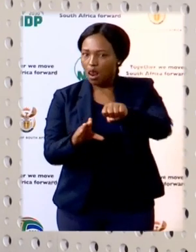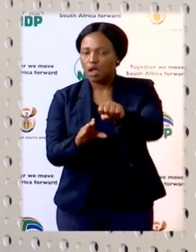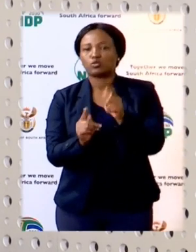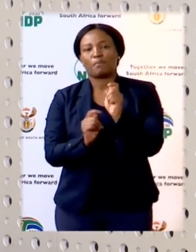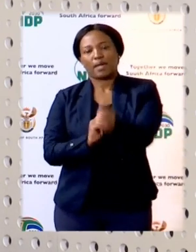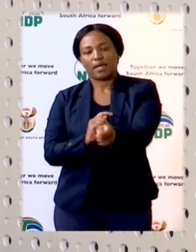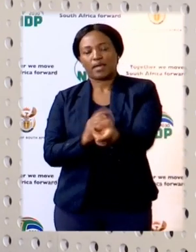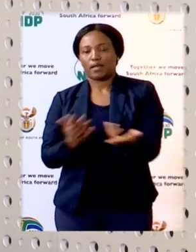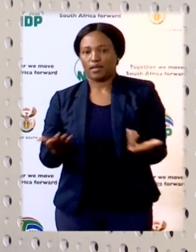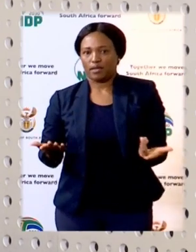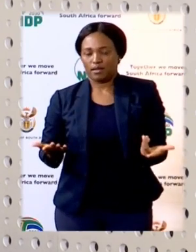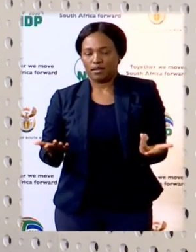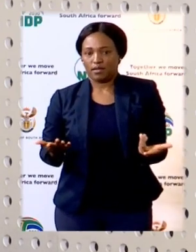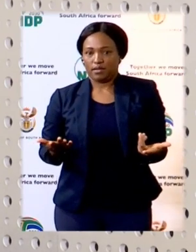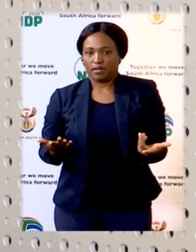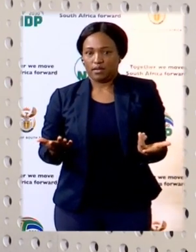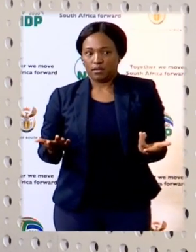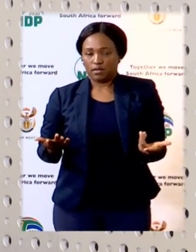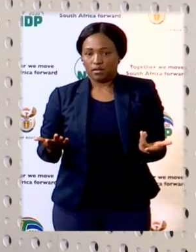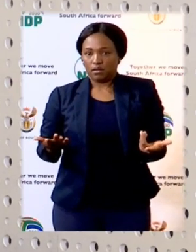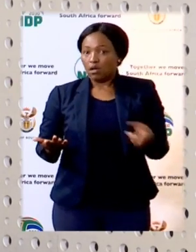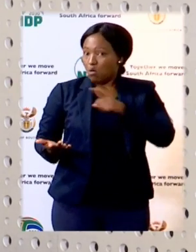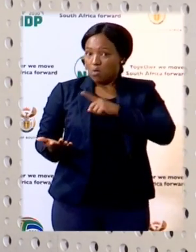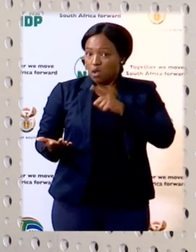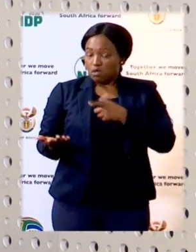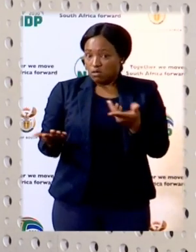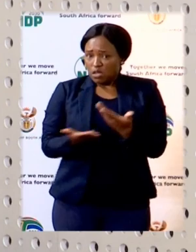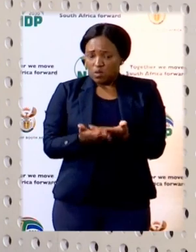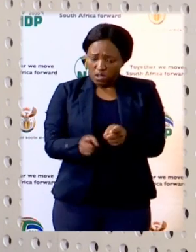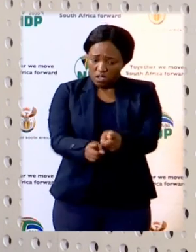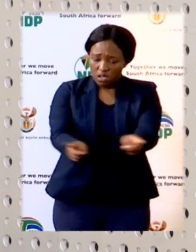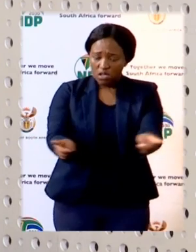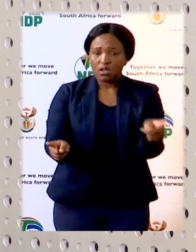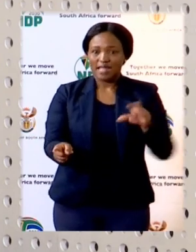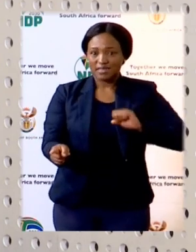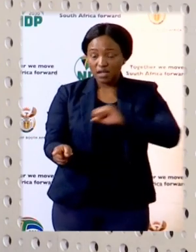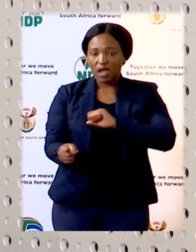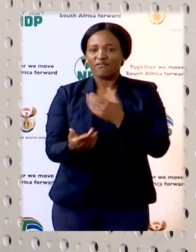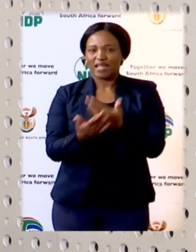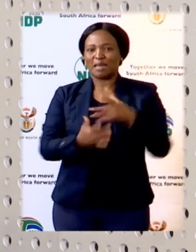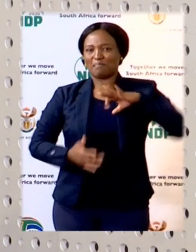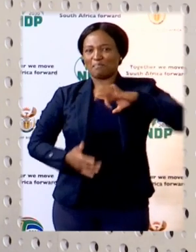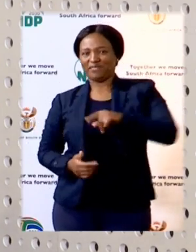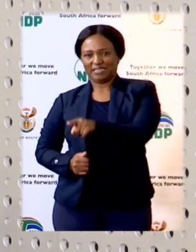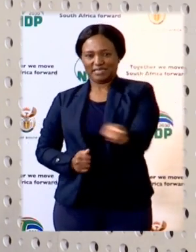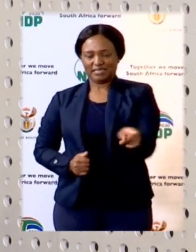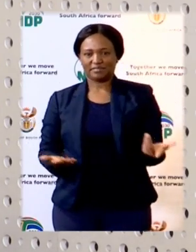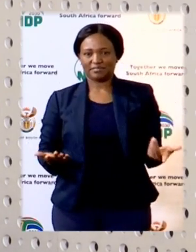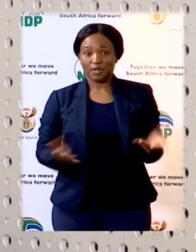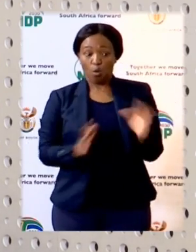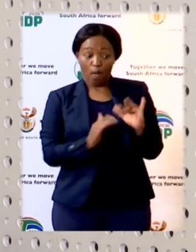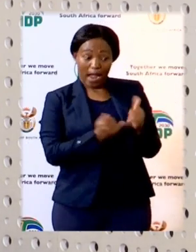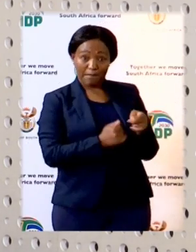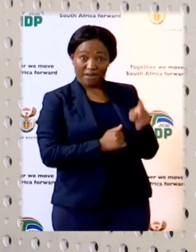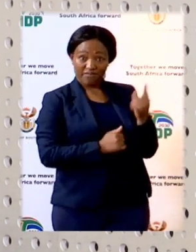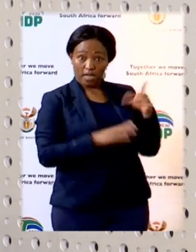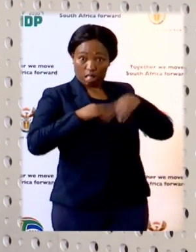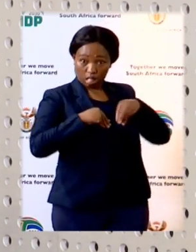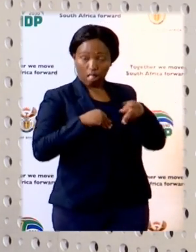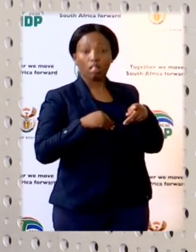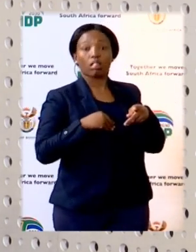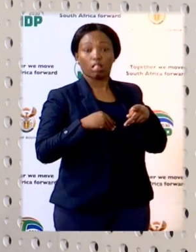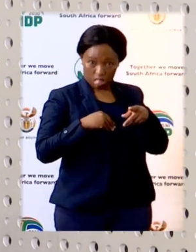recover. They are going to pay their debt so that we give the benefit to the workers, because we should not punish the